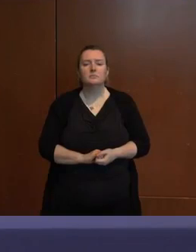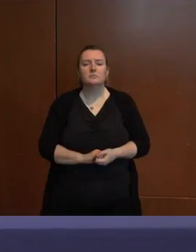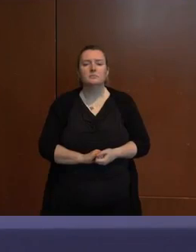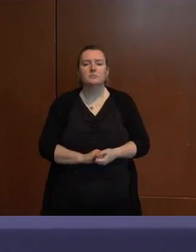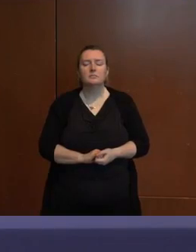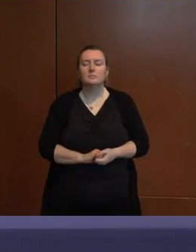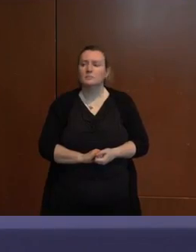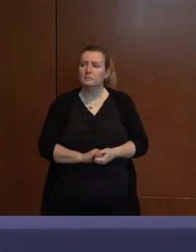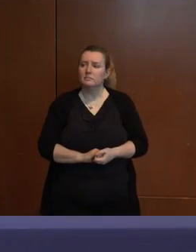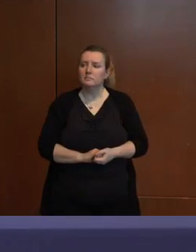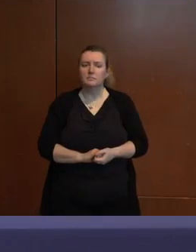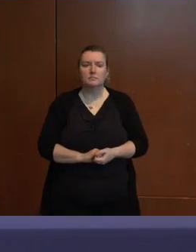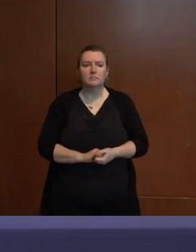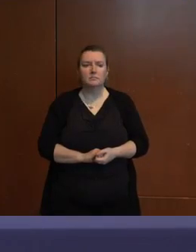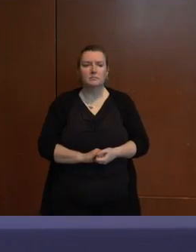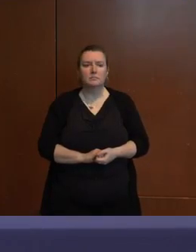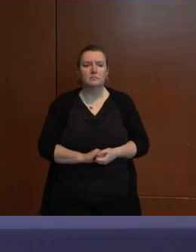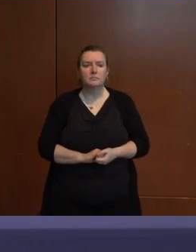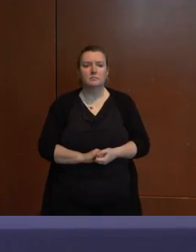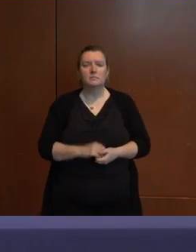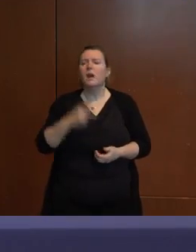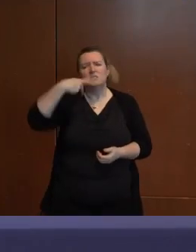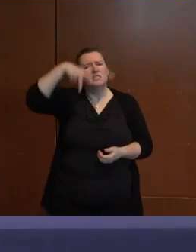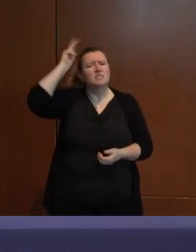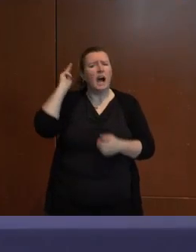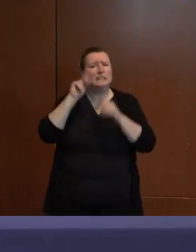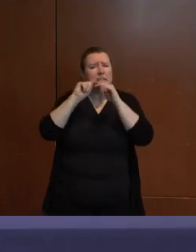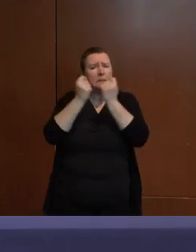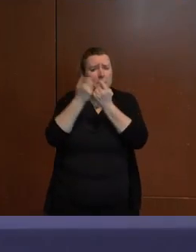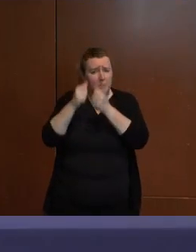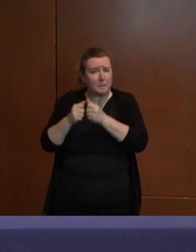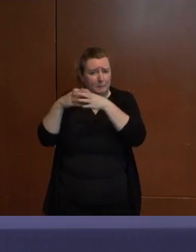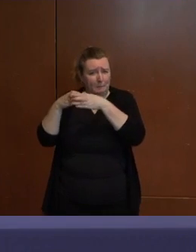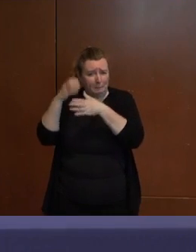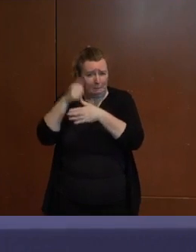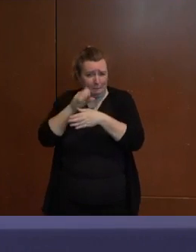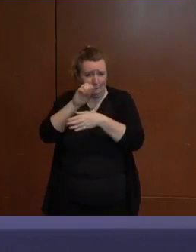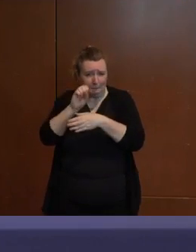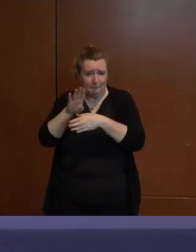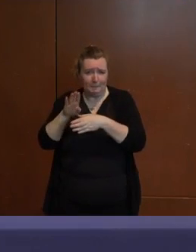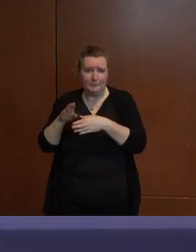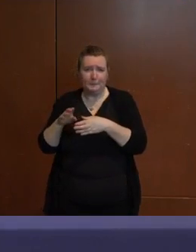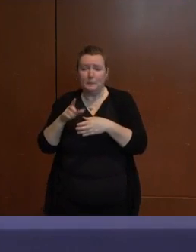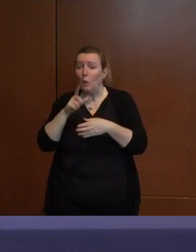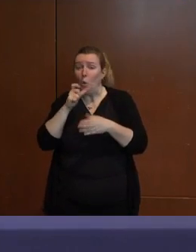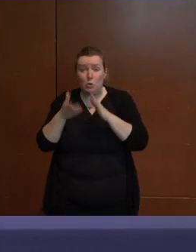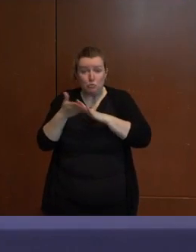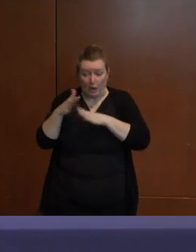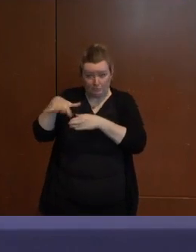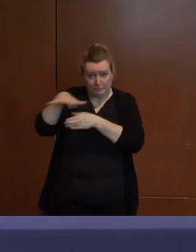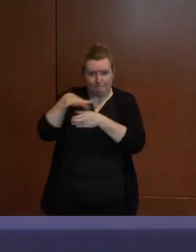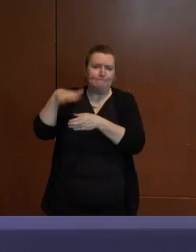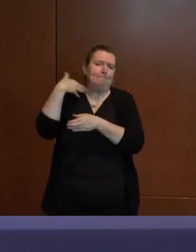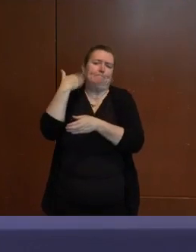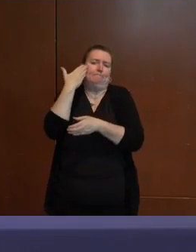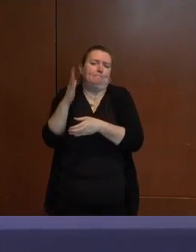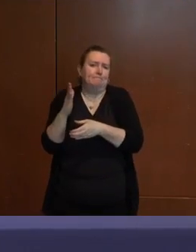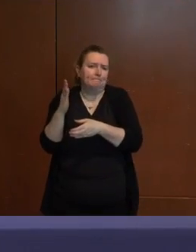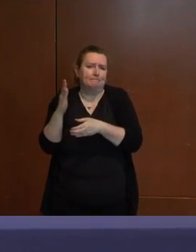who, but it will require, by definition, input that's probably both national and